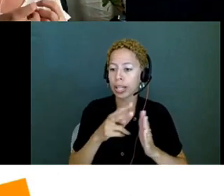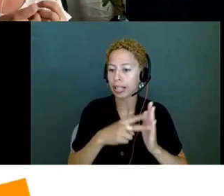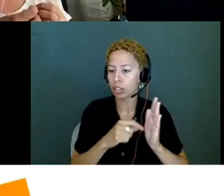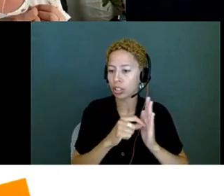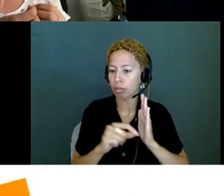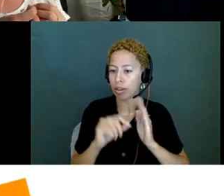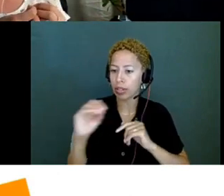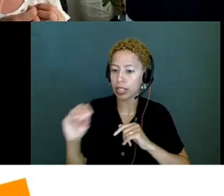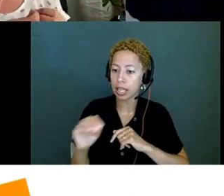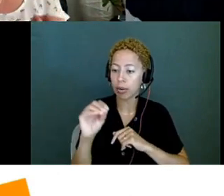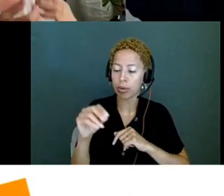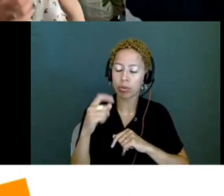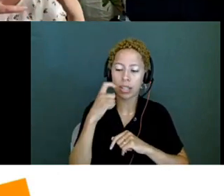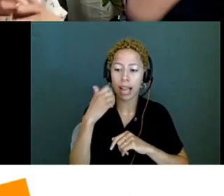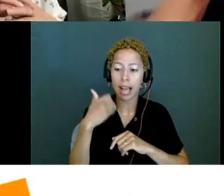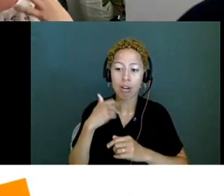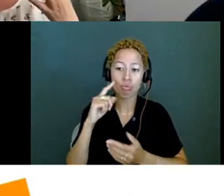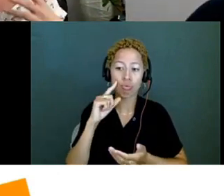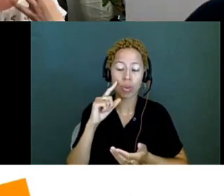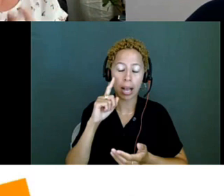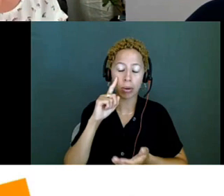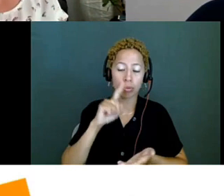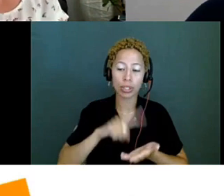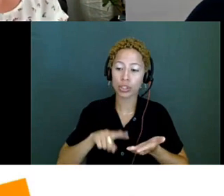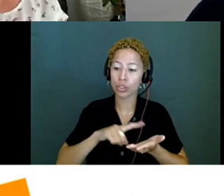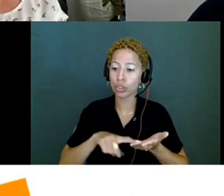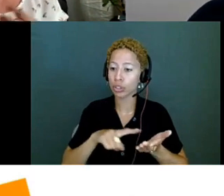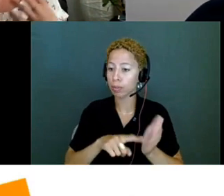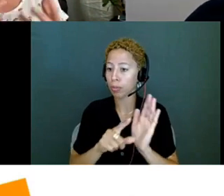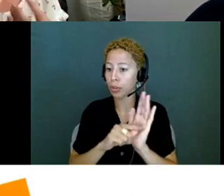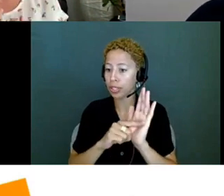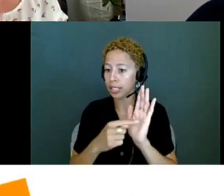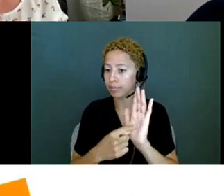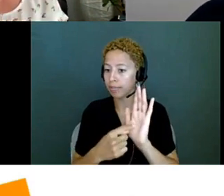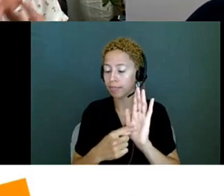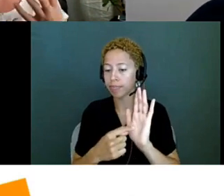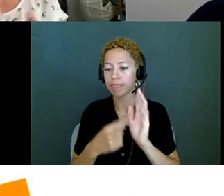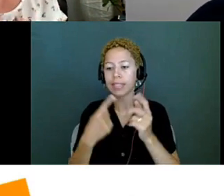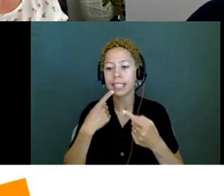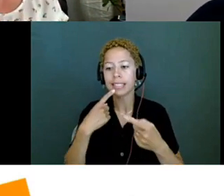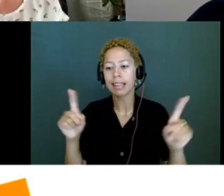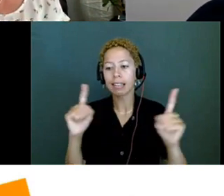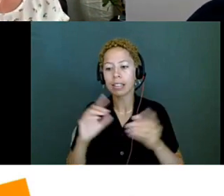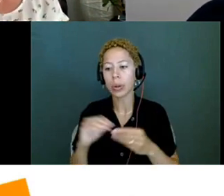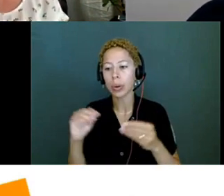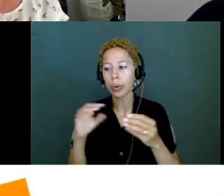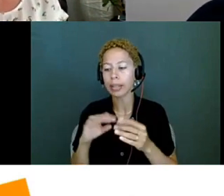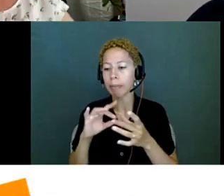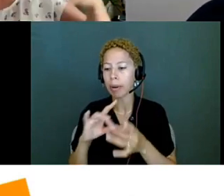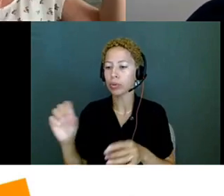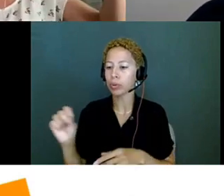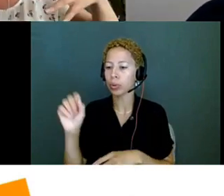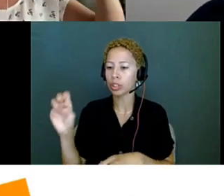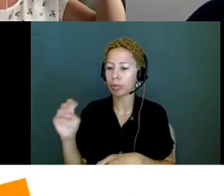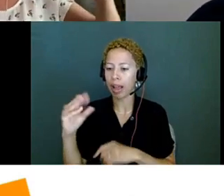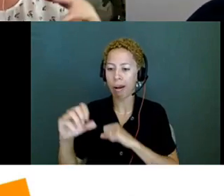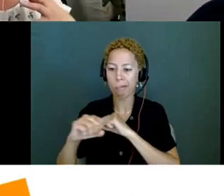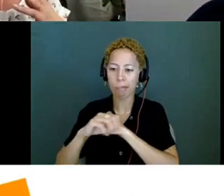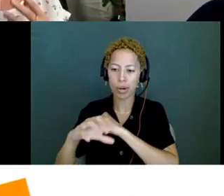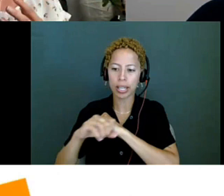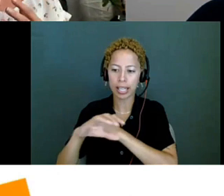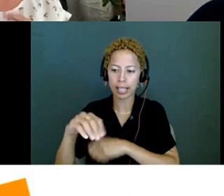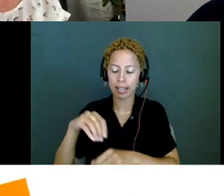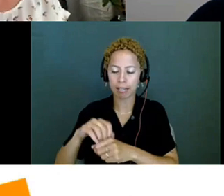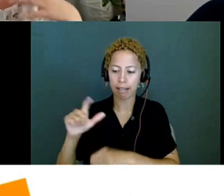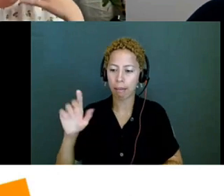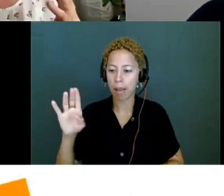a research bulletin recently where they did success stories about using social media and marketing in LBS, and very different perspective